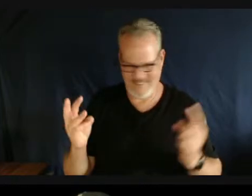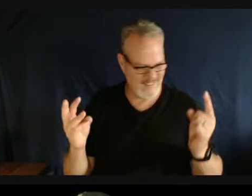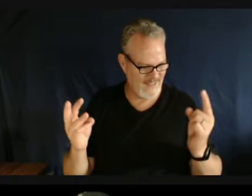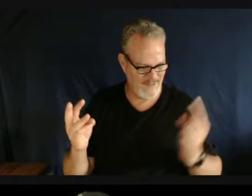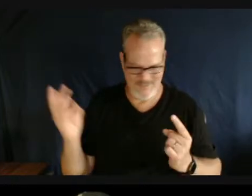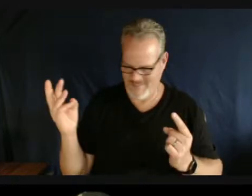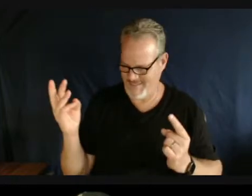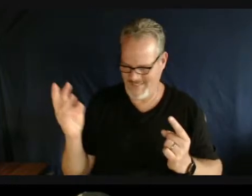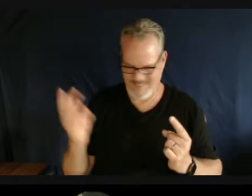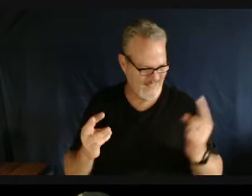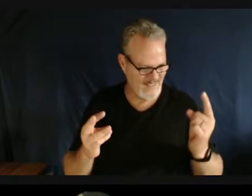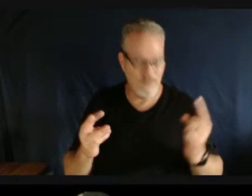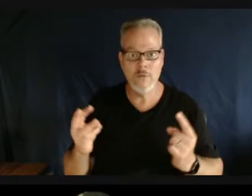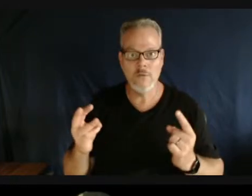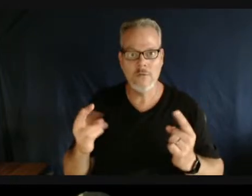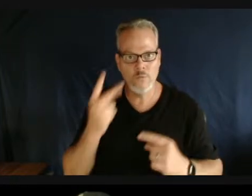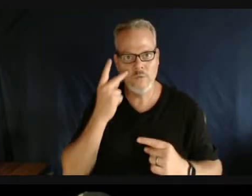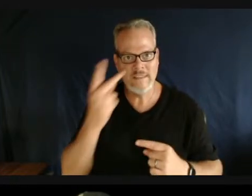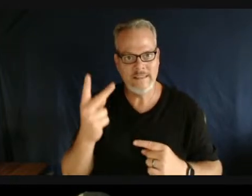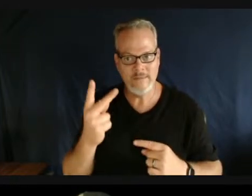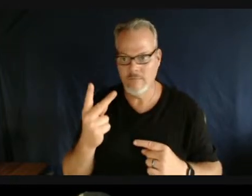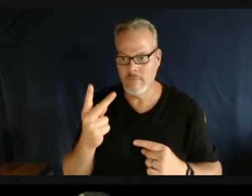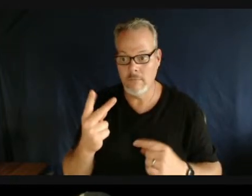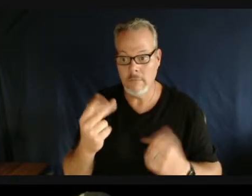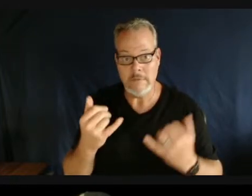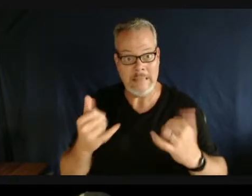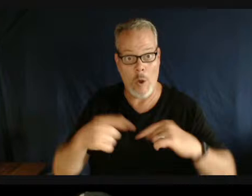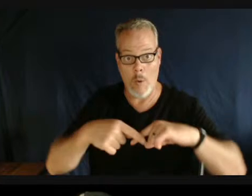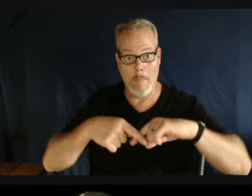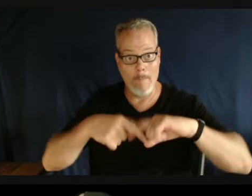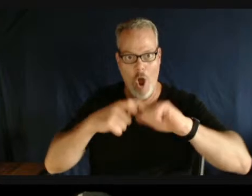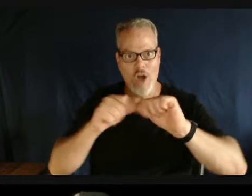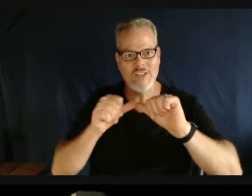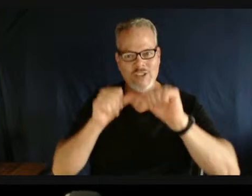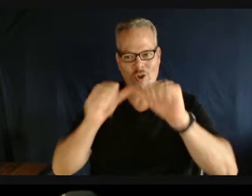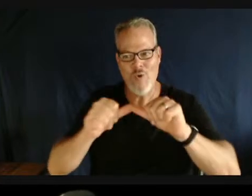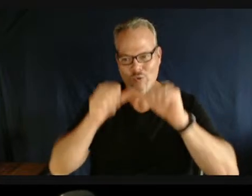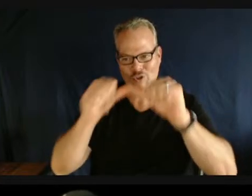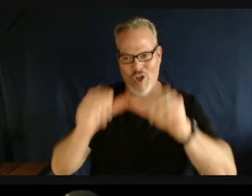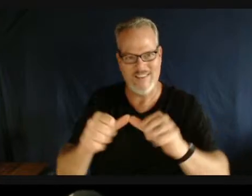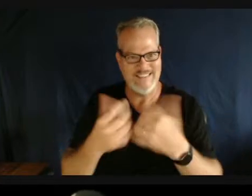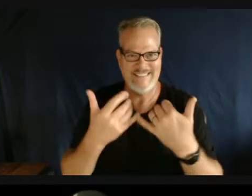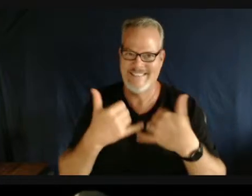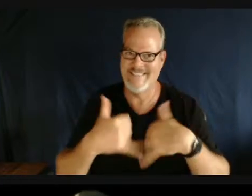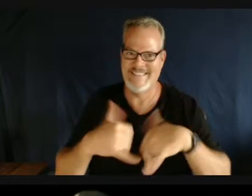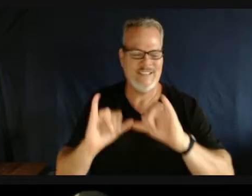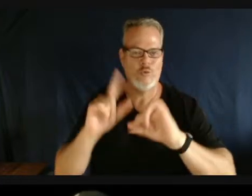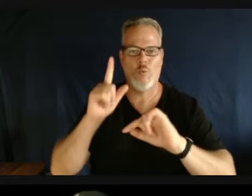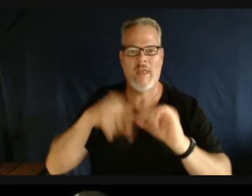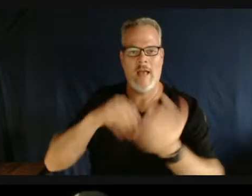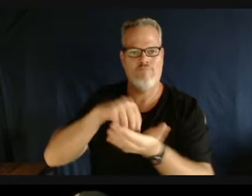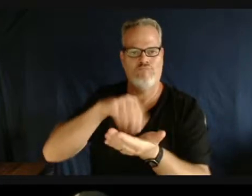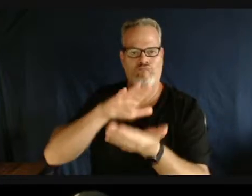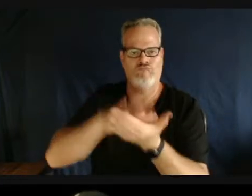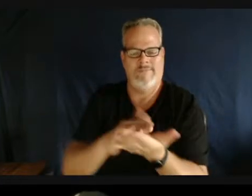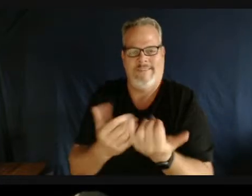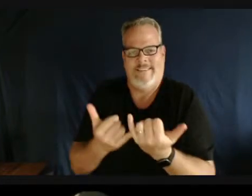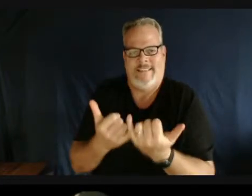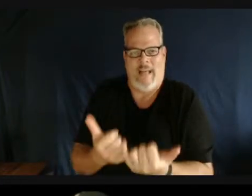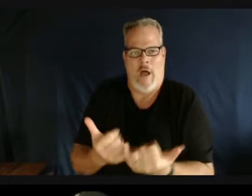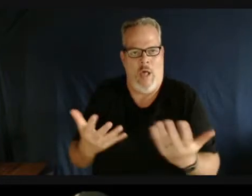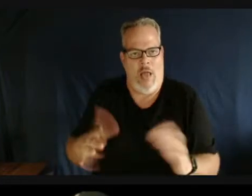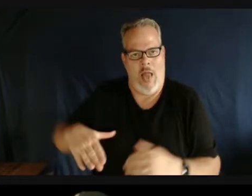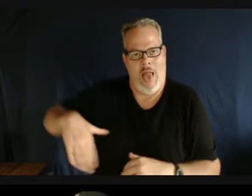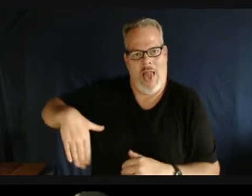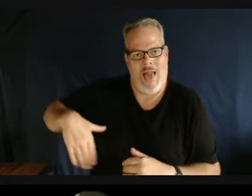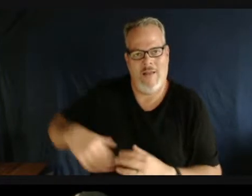on, right? There's been no pause. The pause is ongoing here for 16. So we can't really tally that one here quite yet.